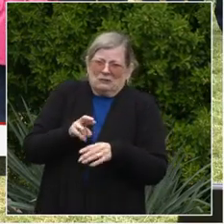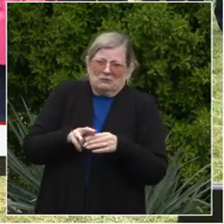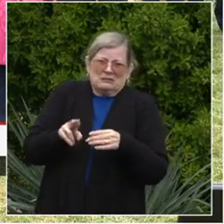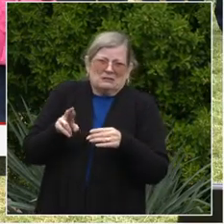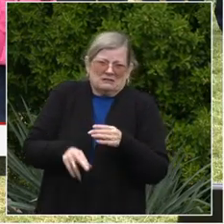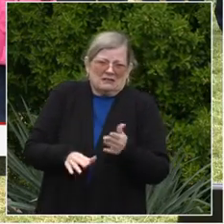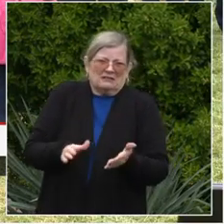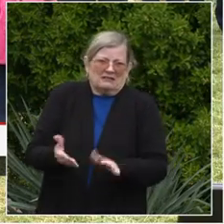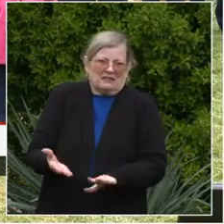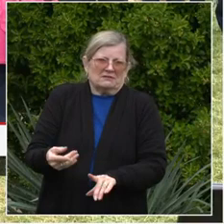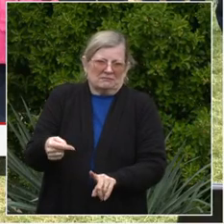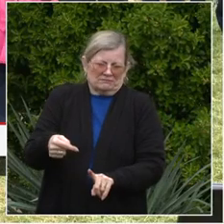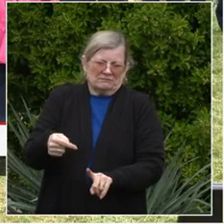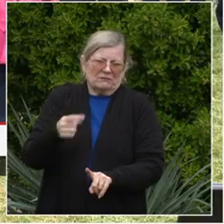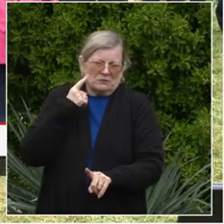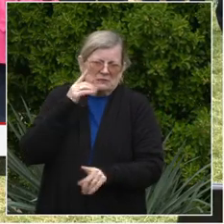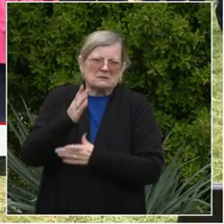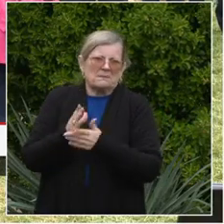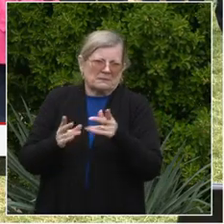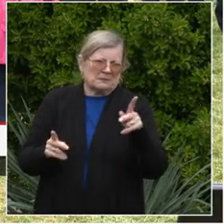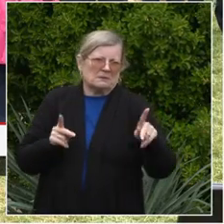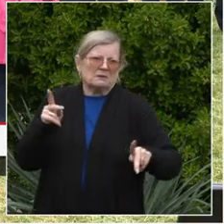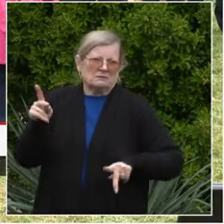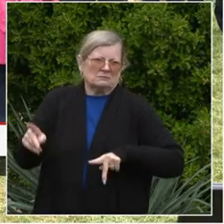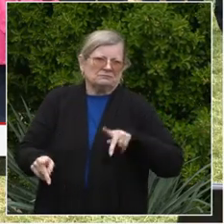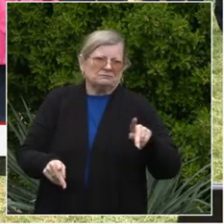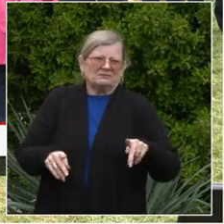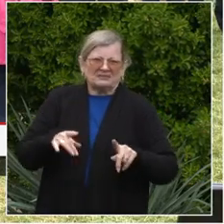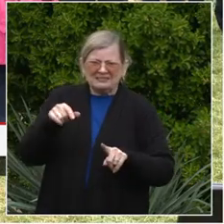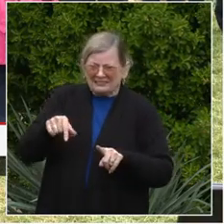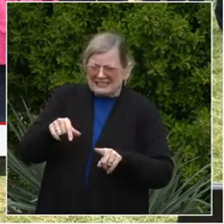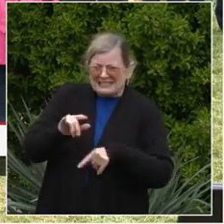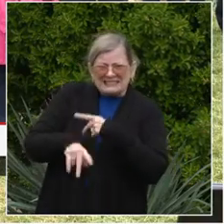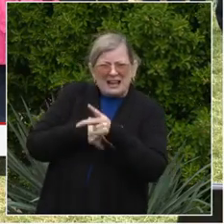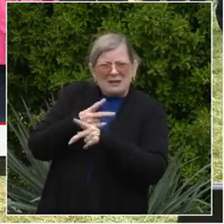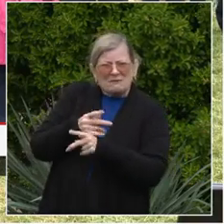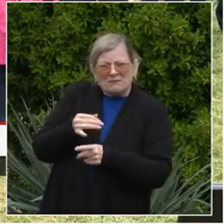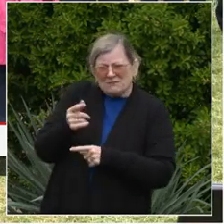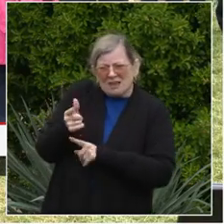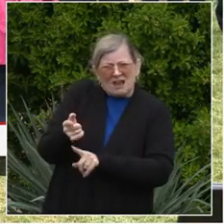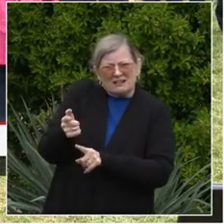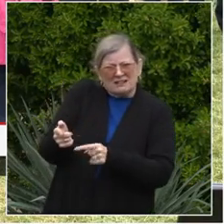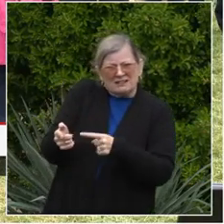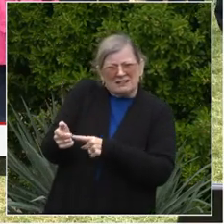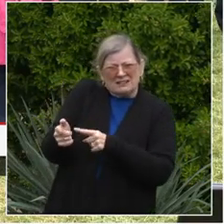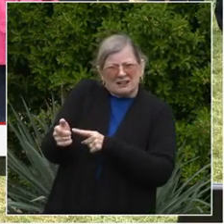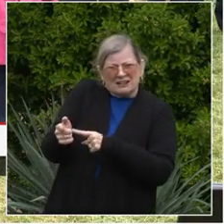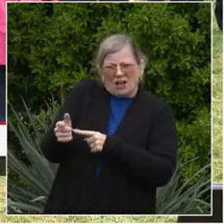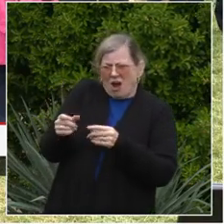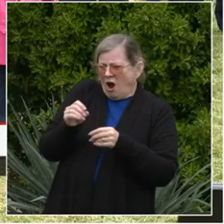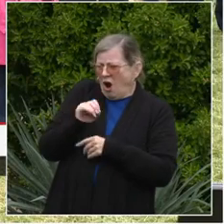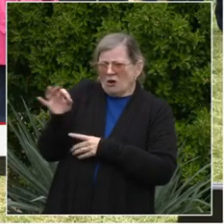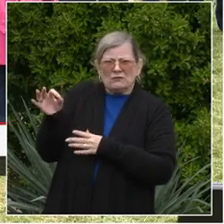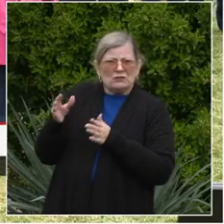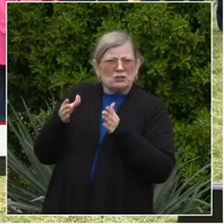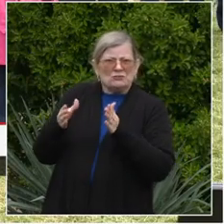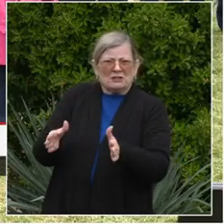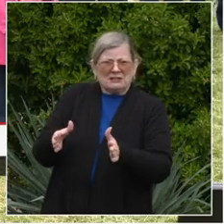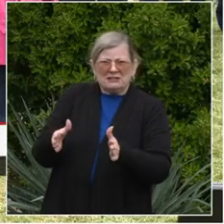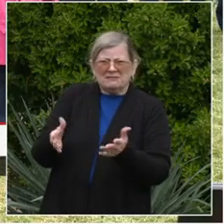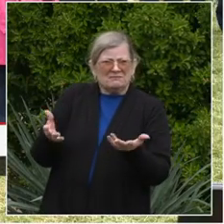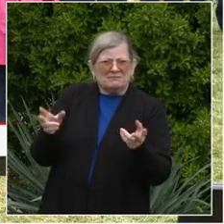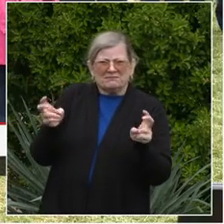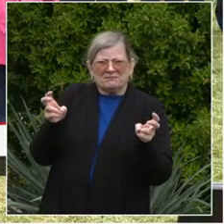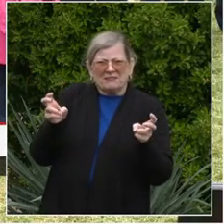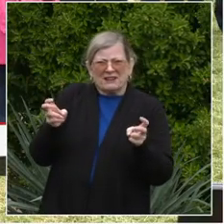some individuals, right? And when you talk about these types of firearms, the type we're talking about getting off the street that have these giggle switches or Glock